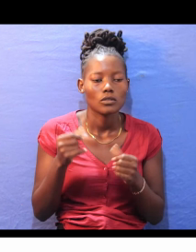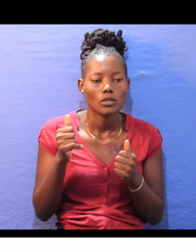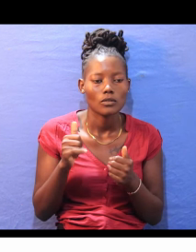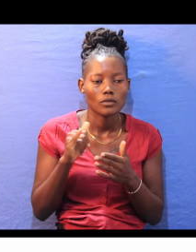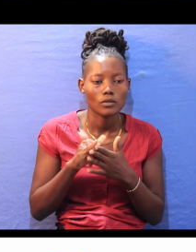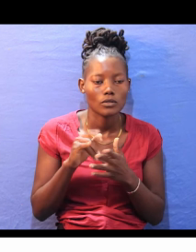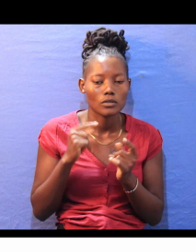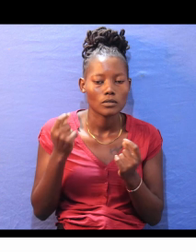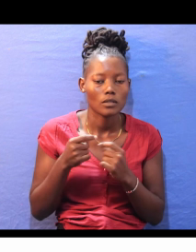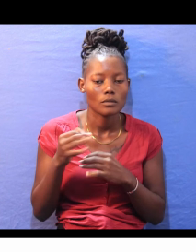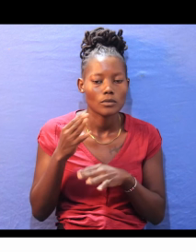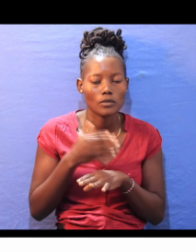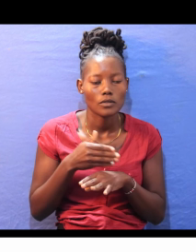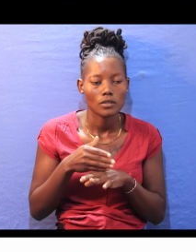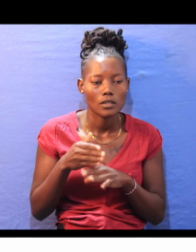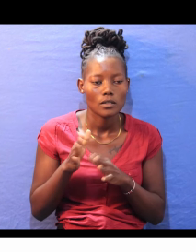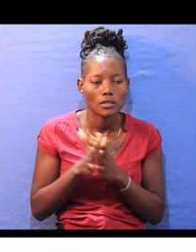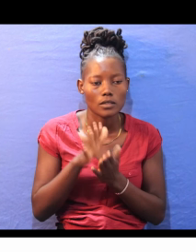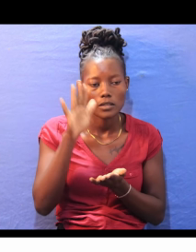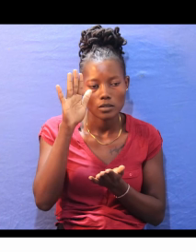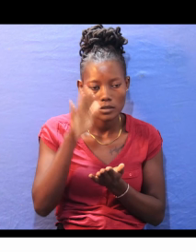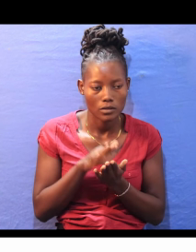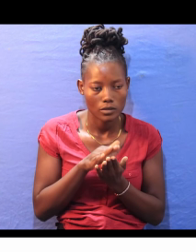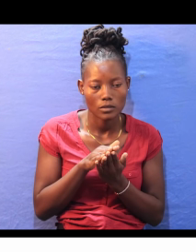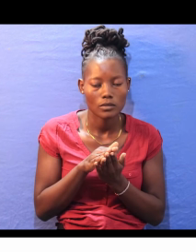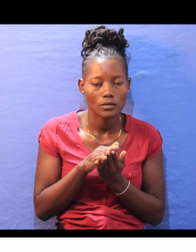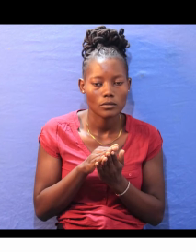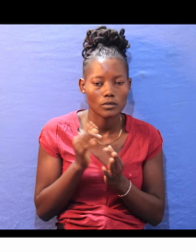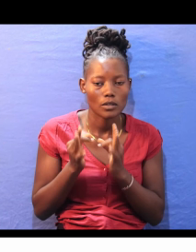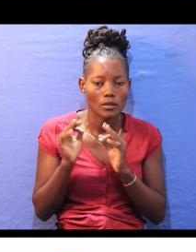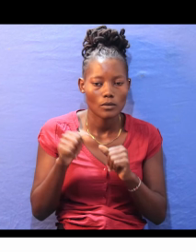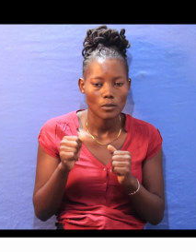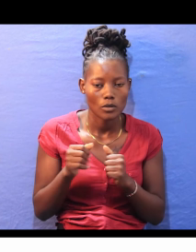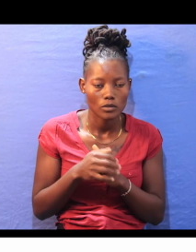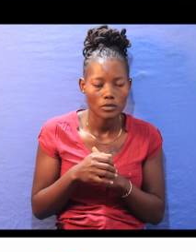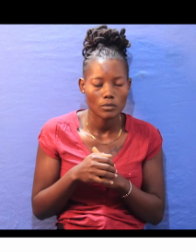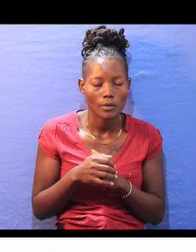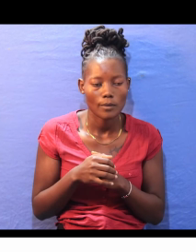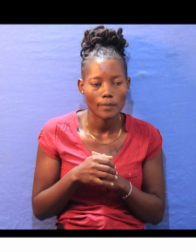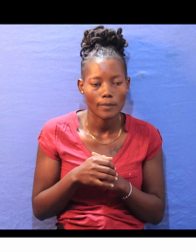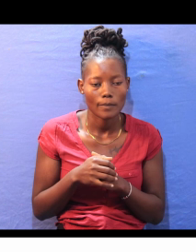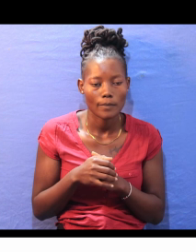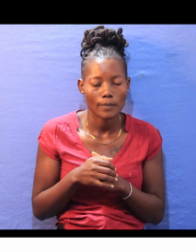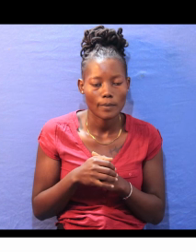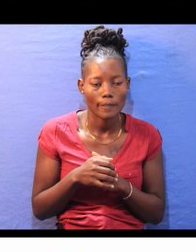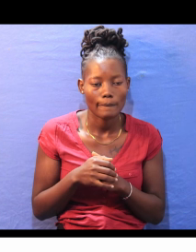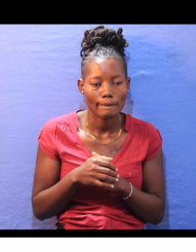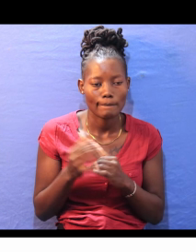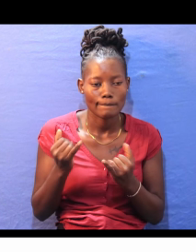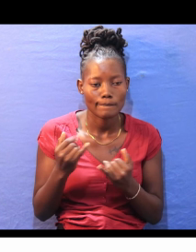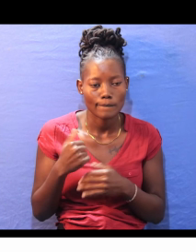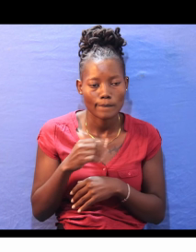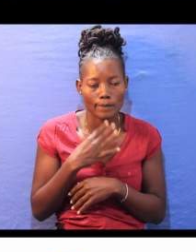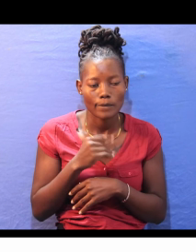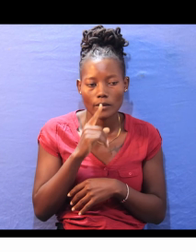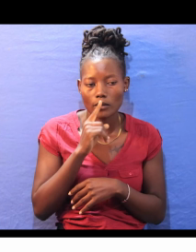injuries in order to reduce them and to improve the longevity. So we want to